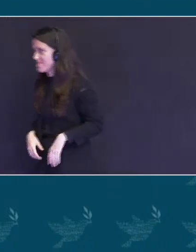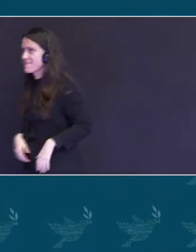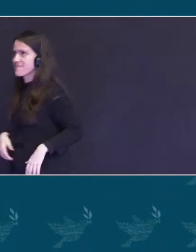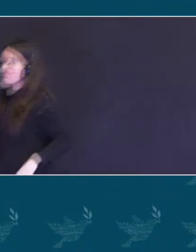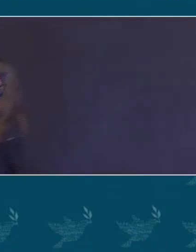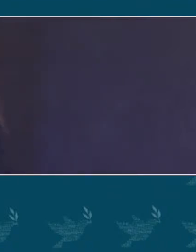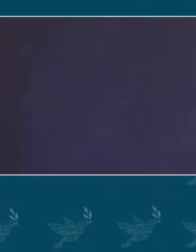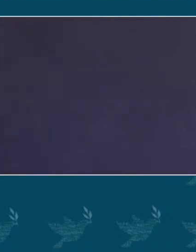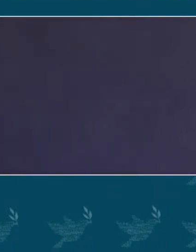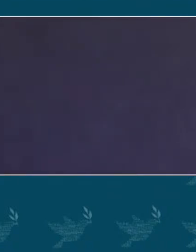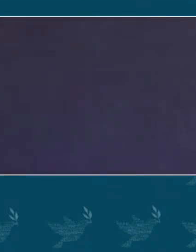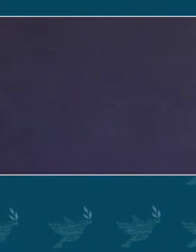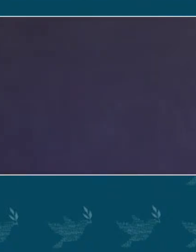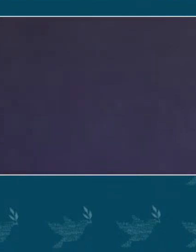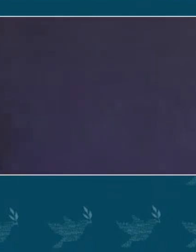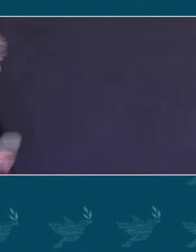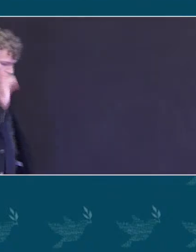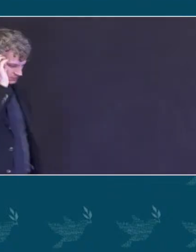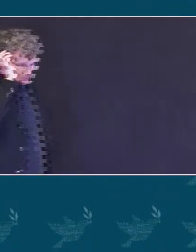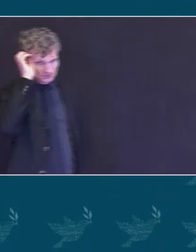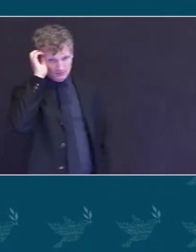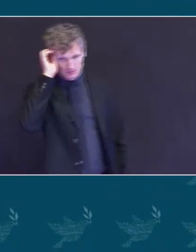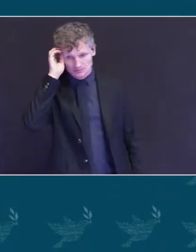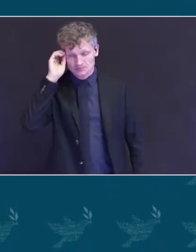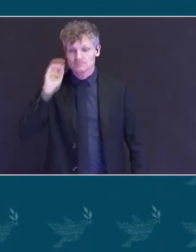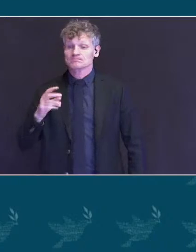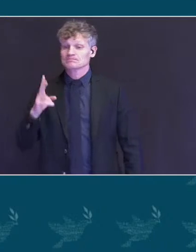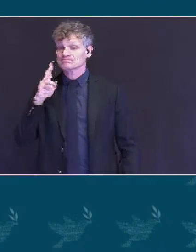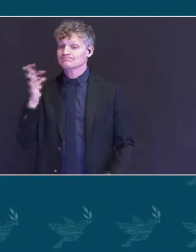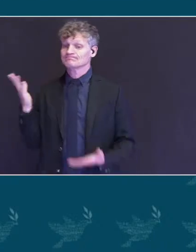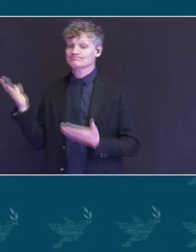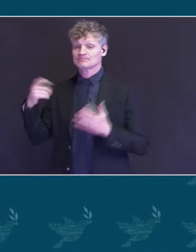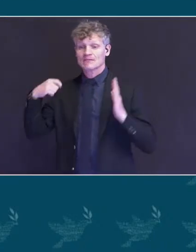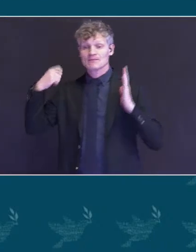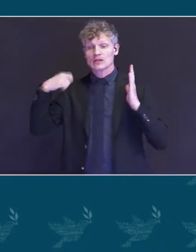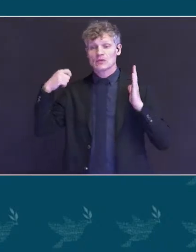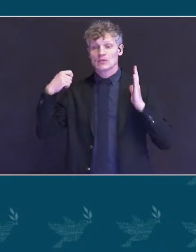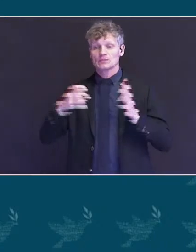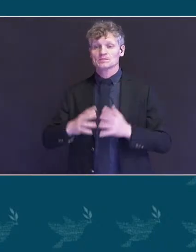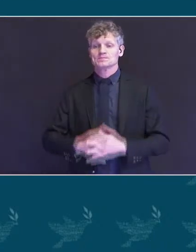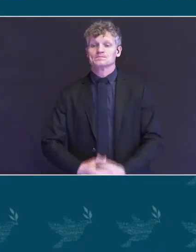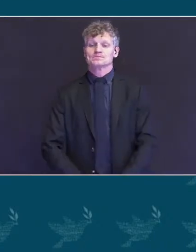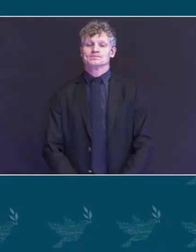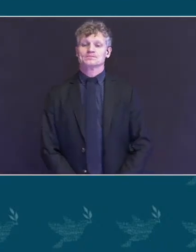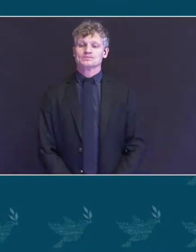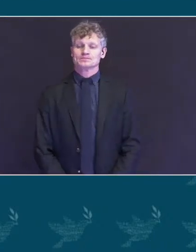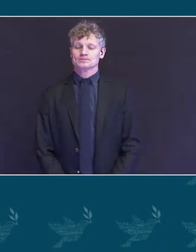And just start the video. Mom cooks, I cook too.